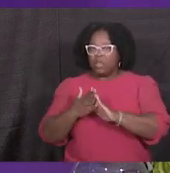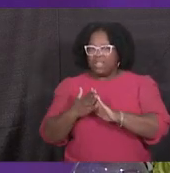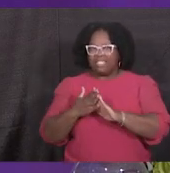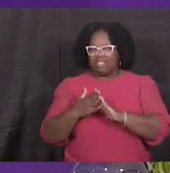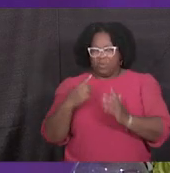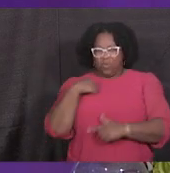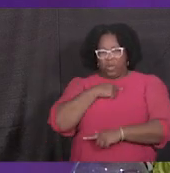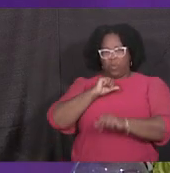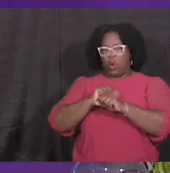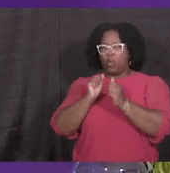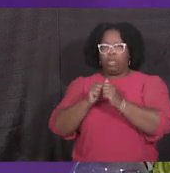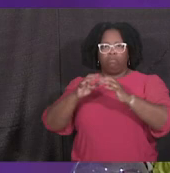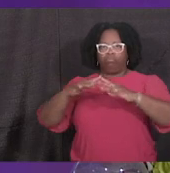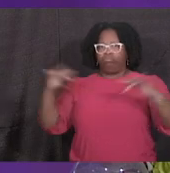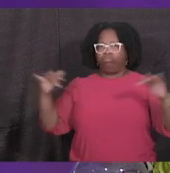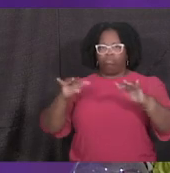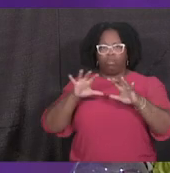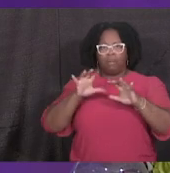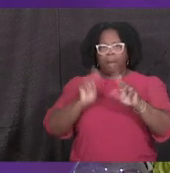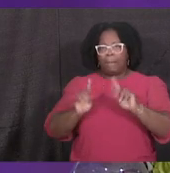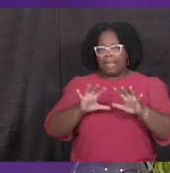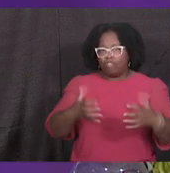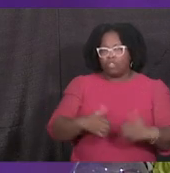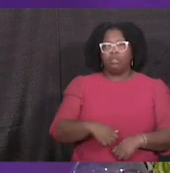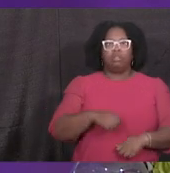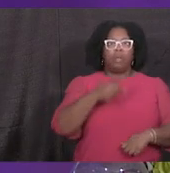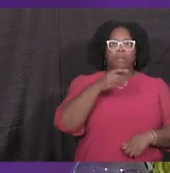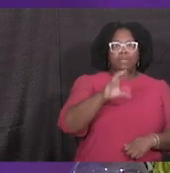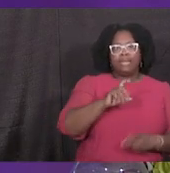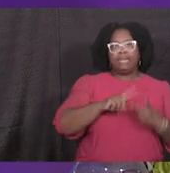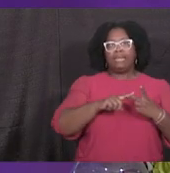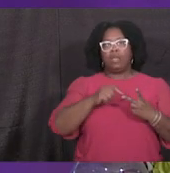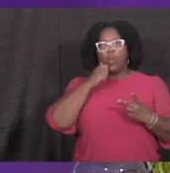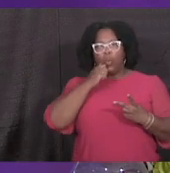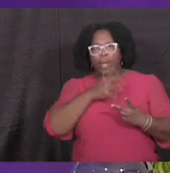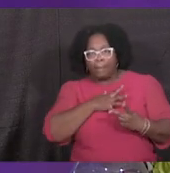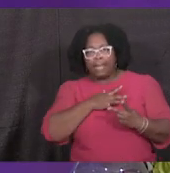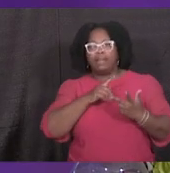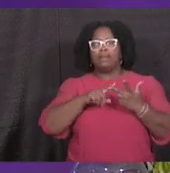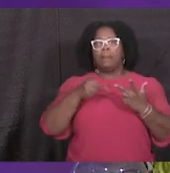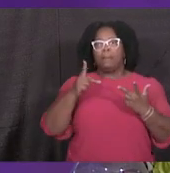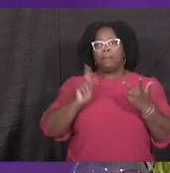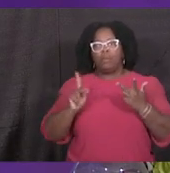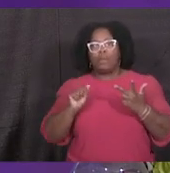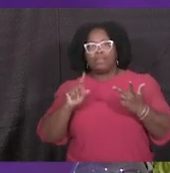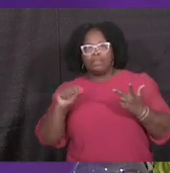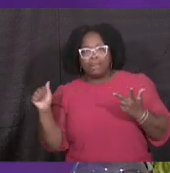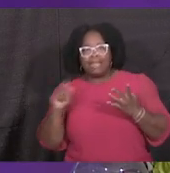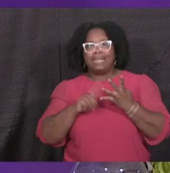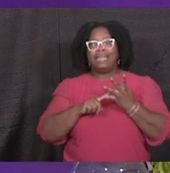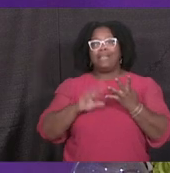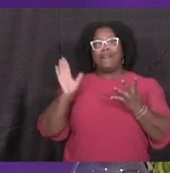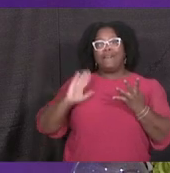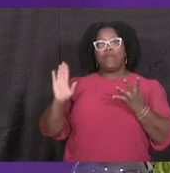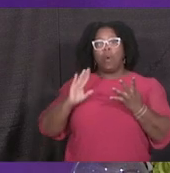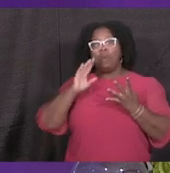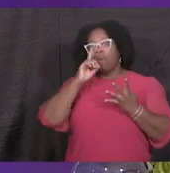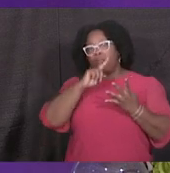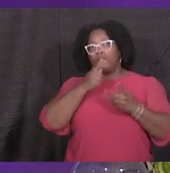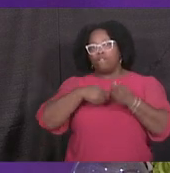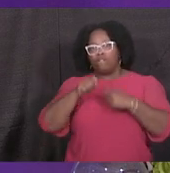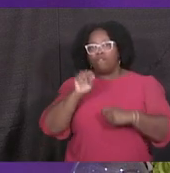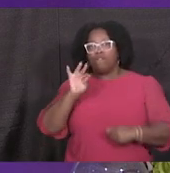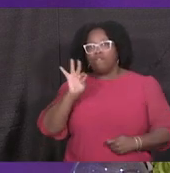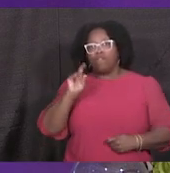with people of color, women, folks with disabilities, former foster and homeless youth that are entering the workforce for the first time and just want to know